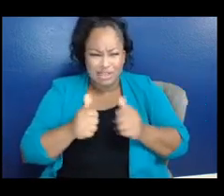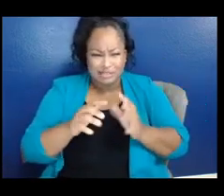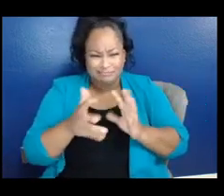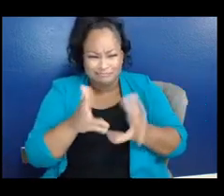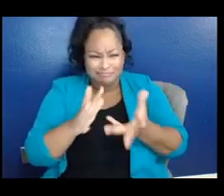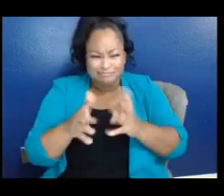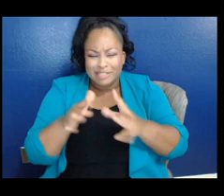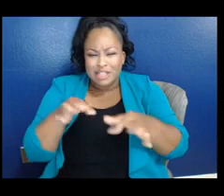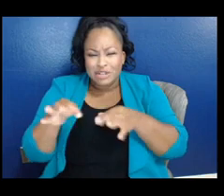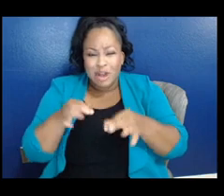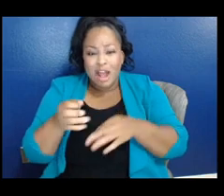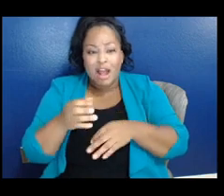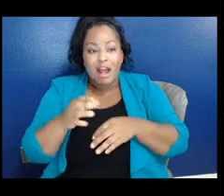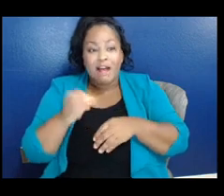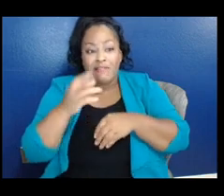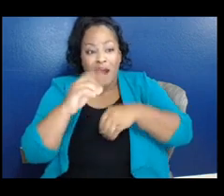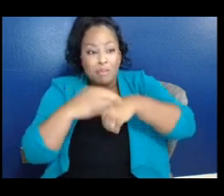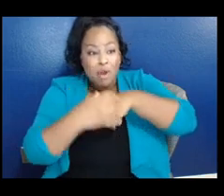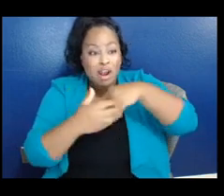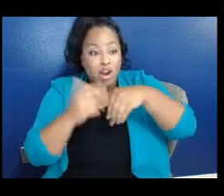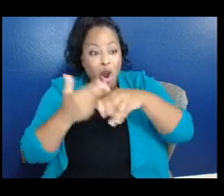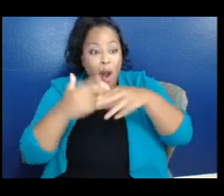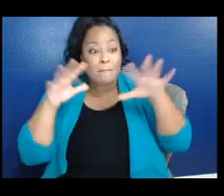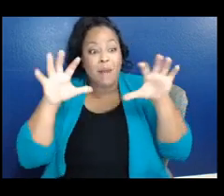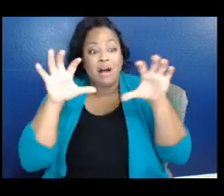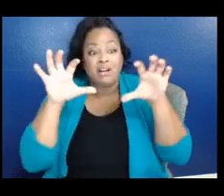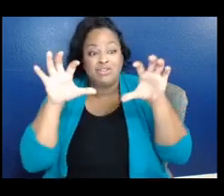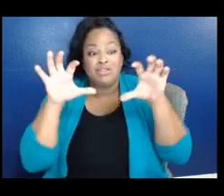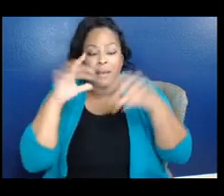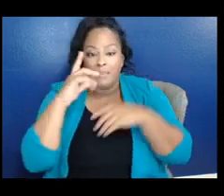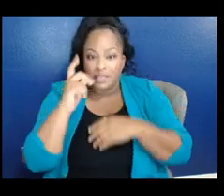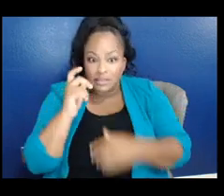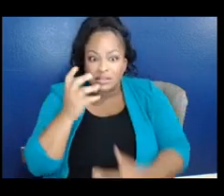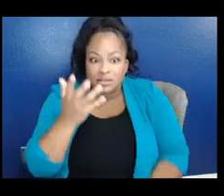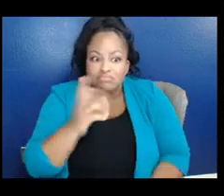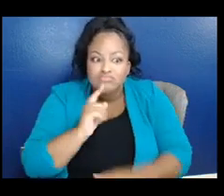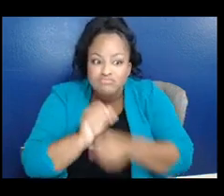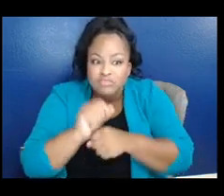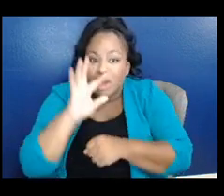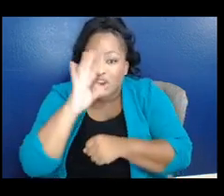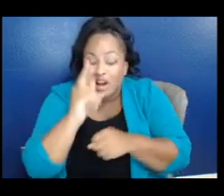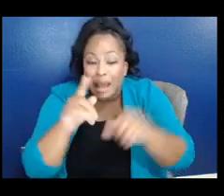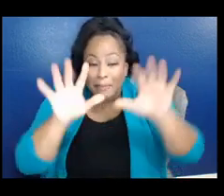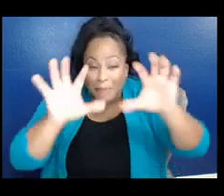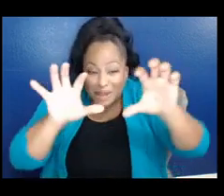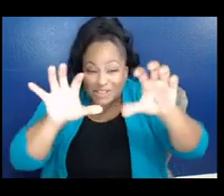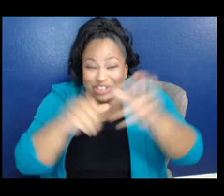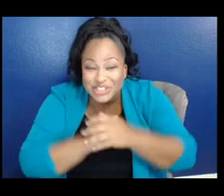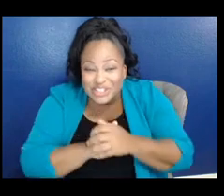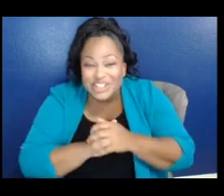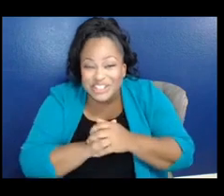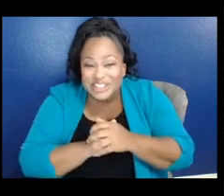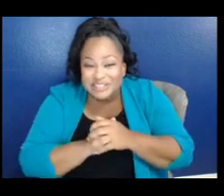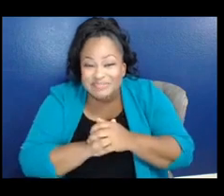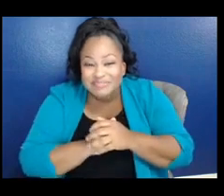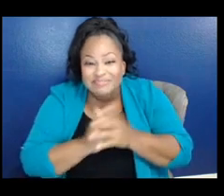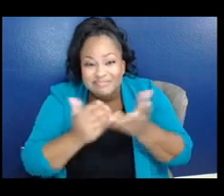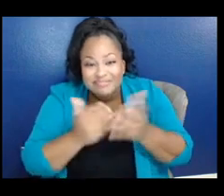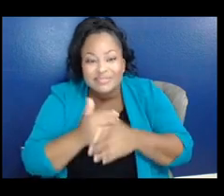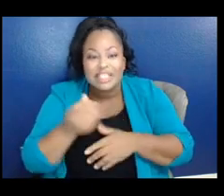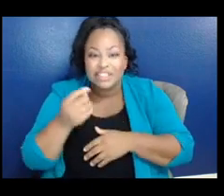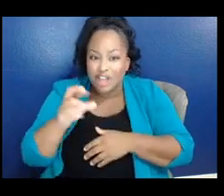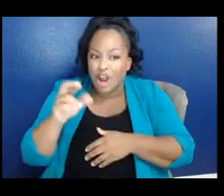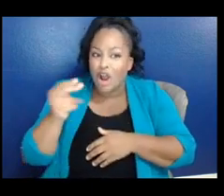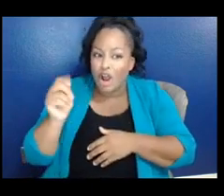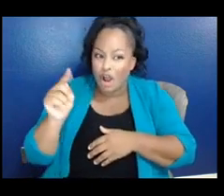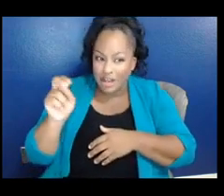describe. You know, fibroids have been referred to as monsters because they look like monsters, you know, and, you